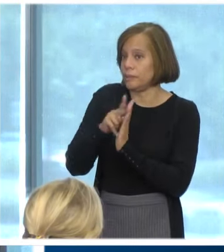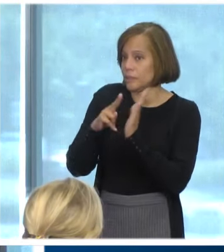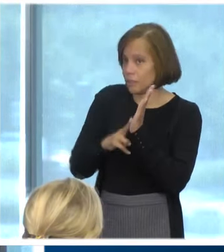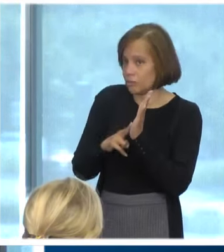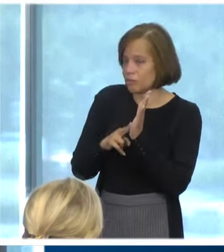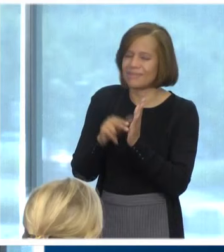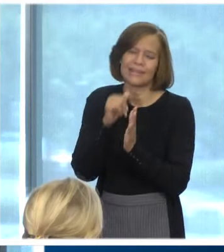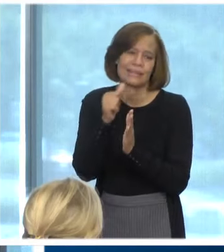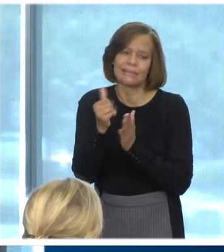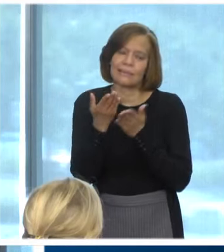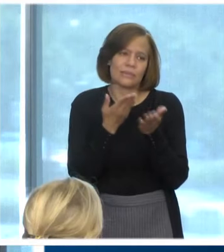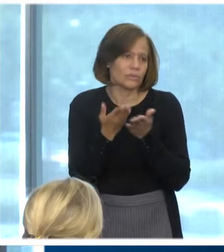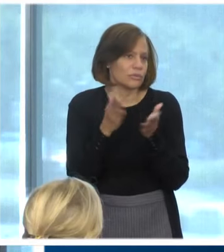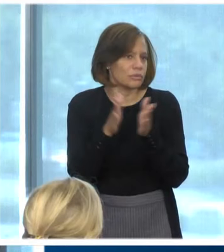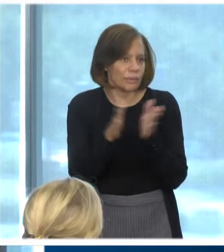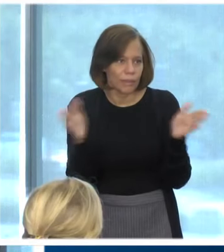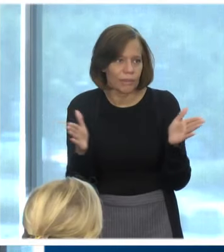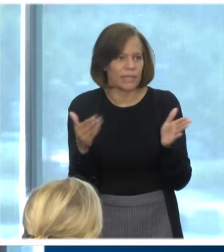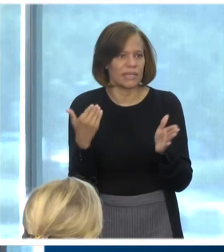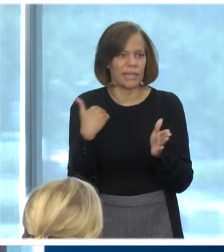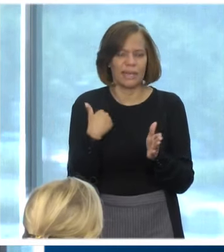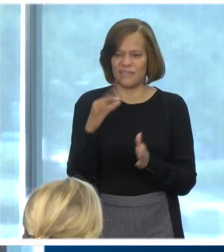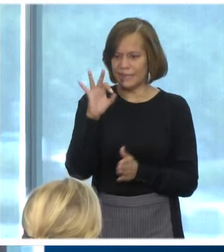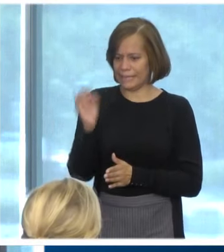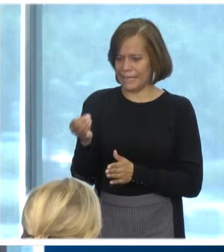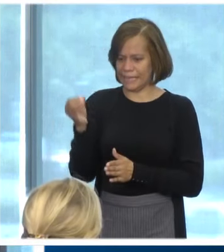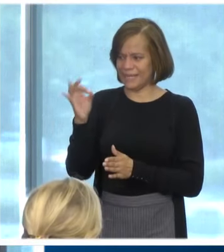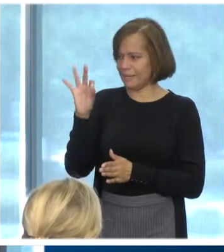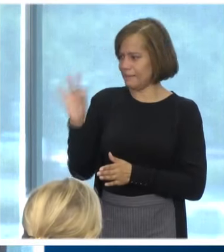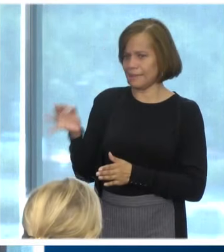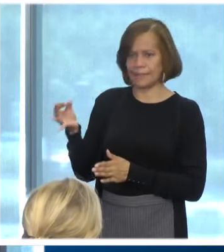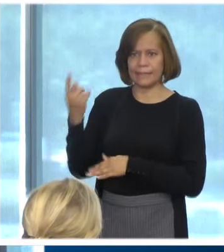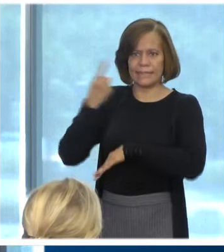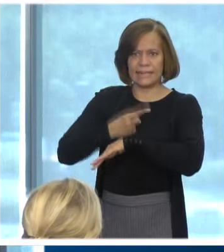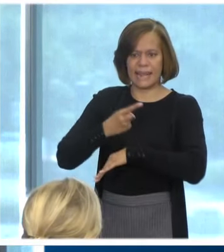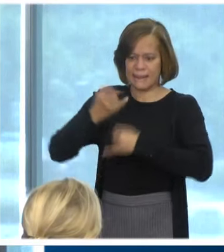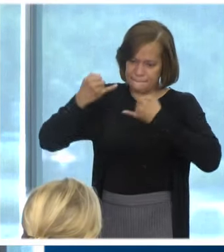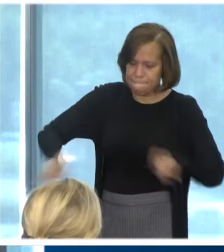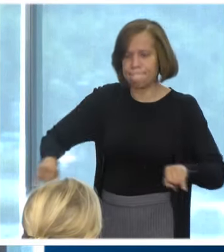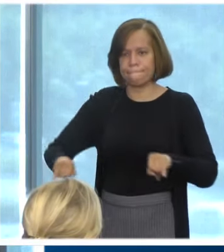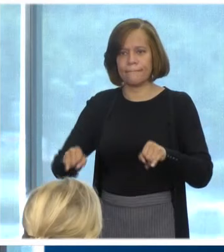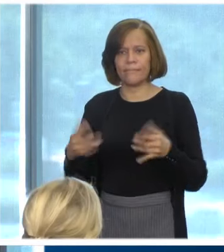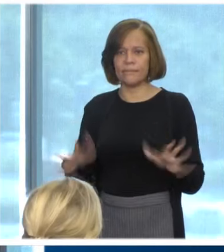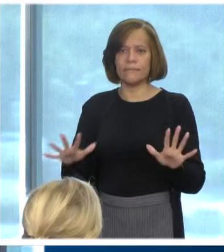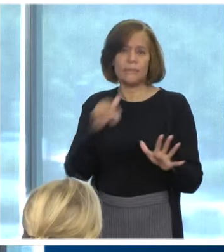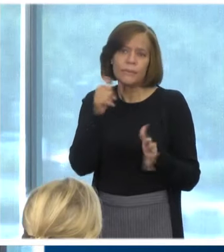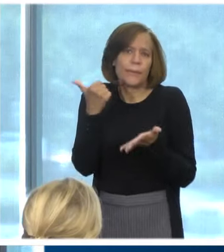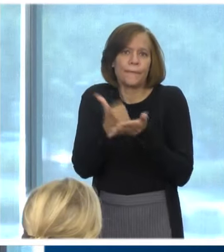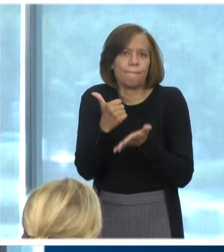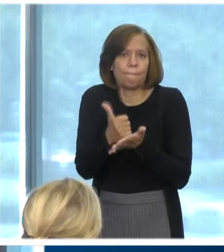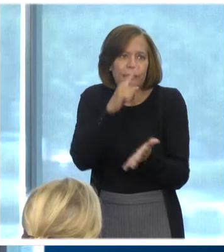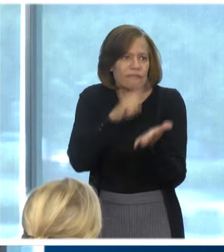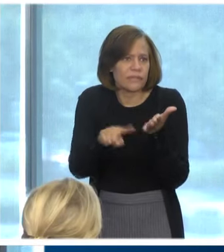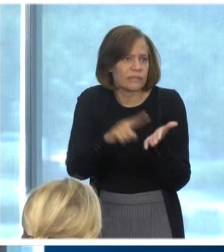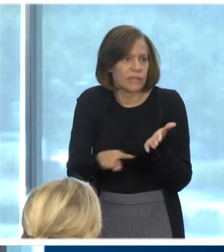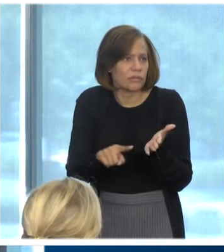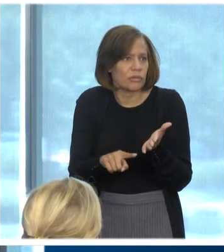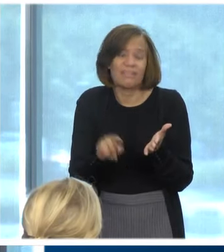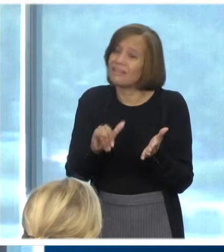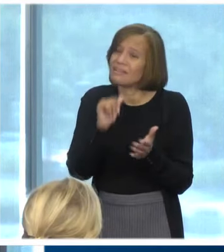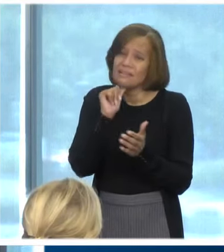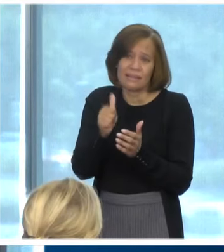public value to have a drop-dead 90-day timeline for an investigation. That is not how we get to